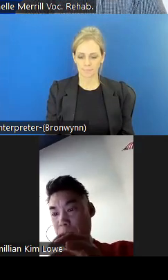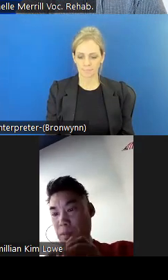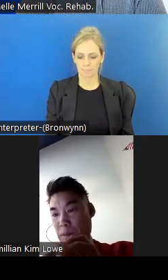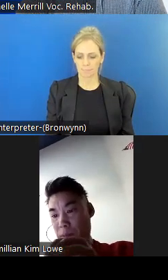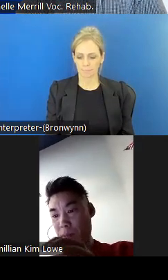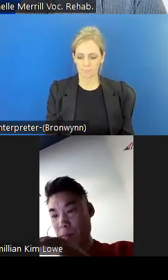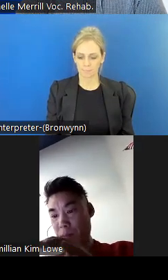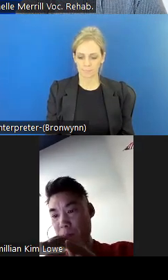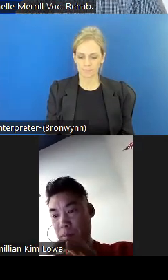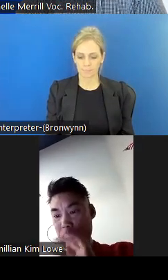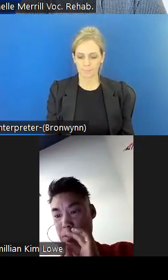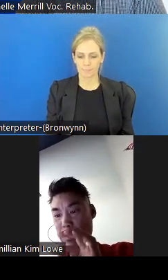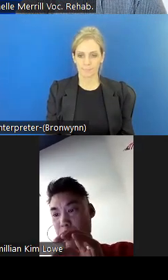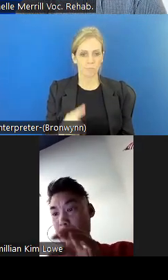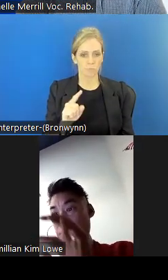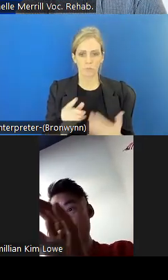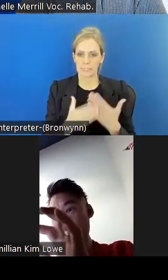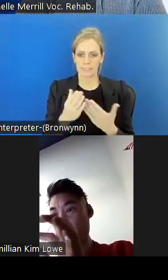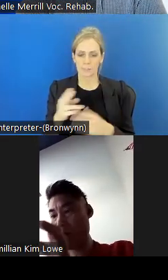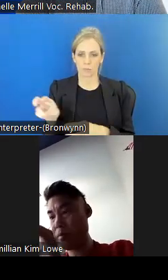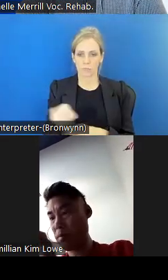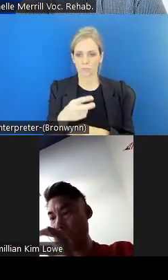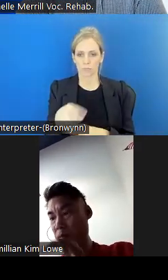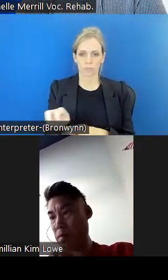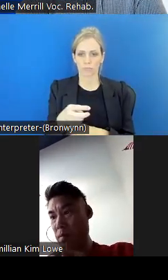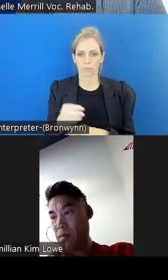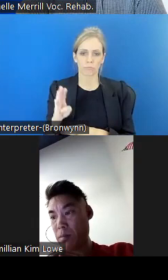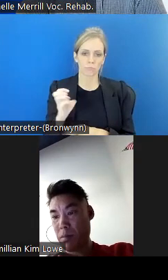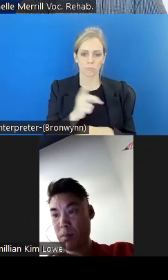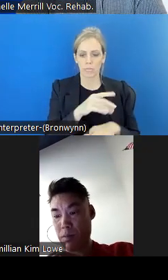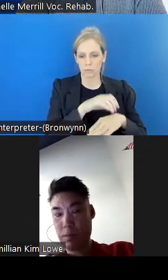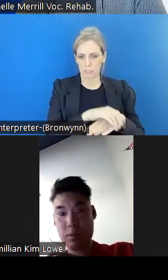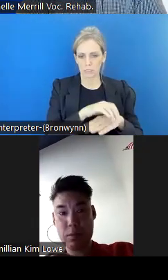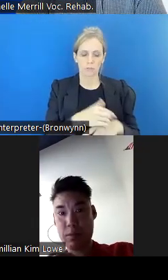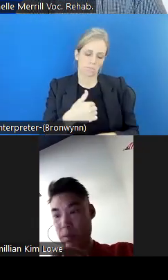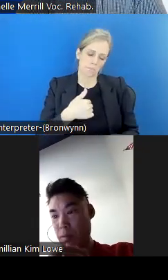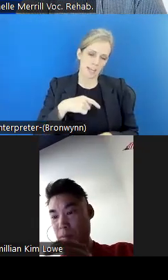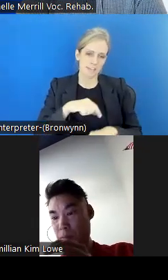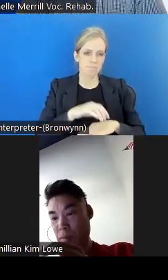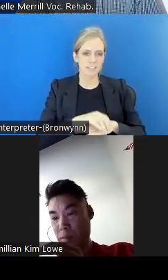So, and you can easily go back to English, which is what I need.